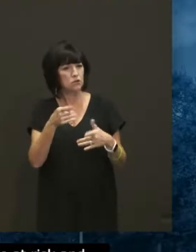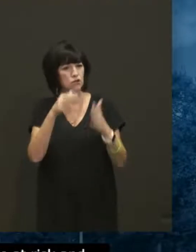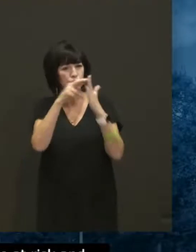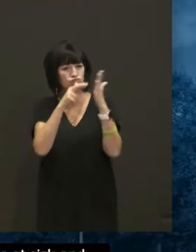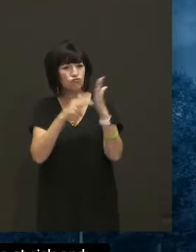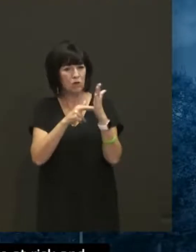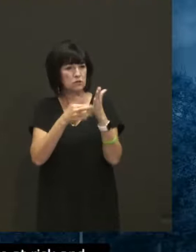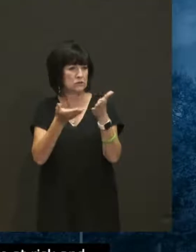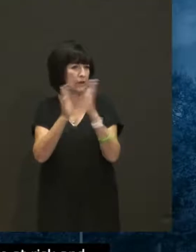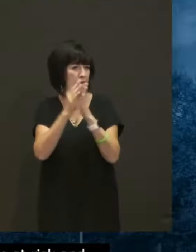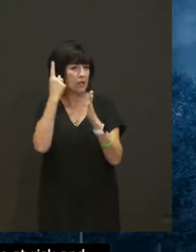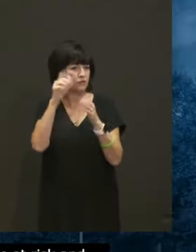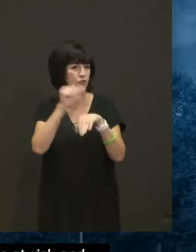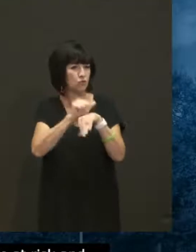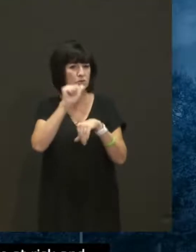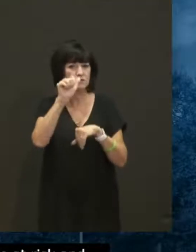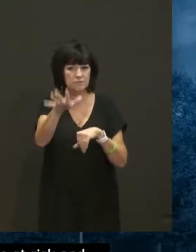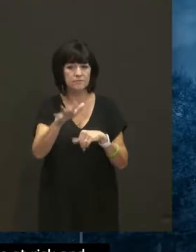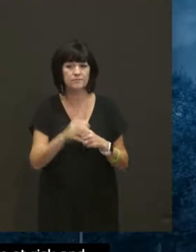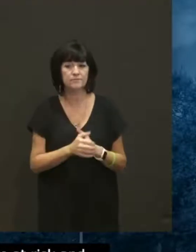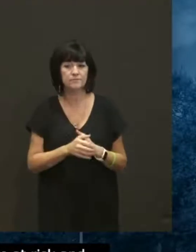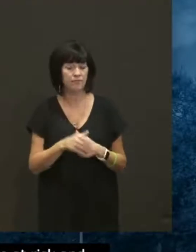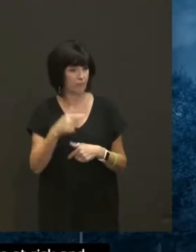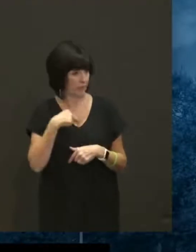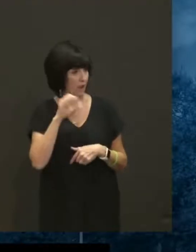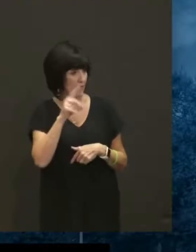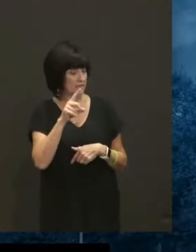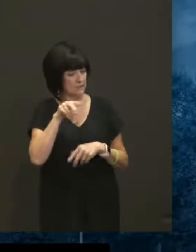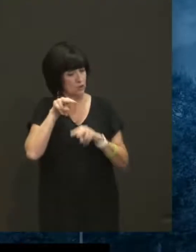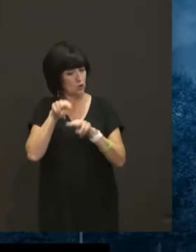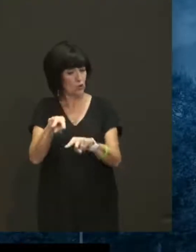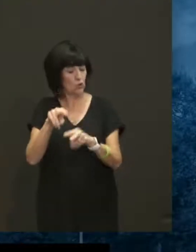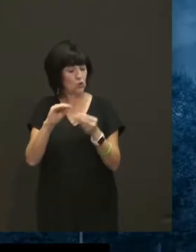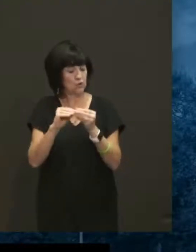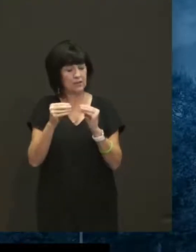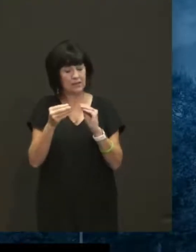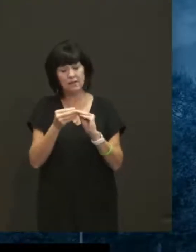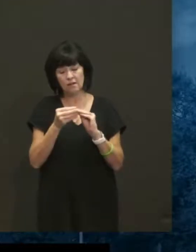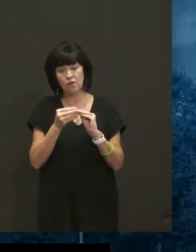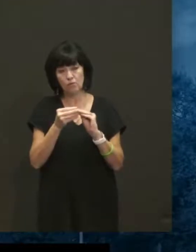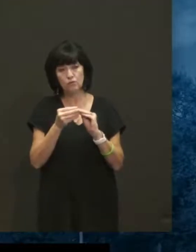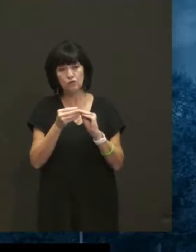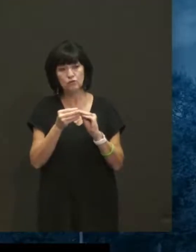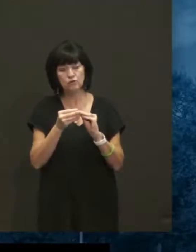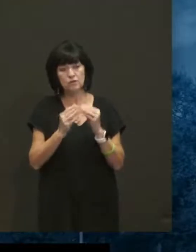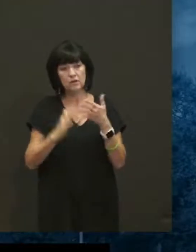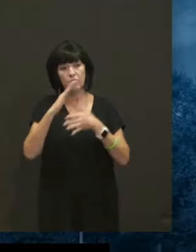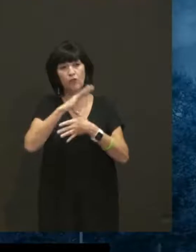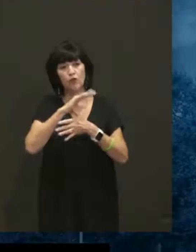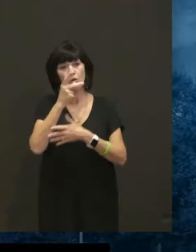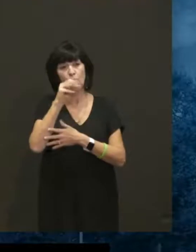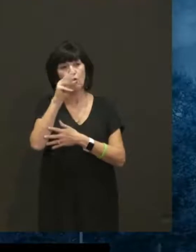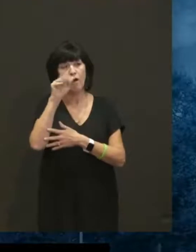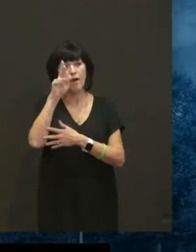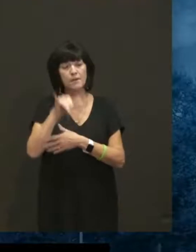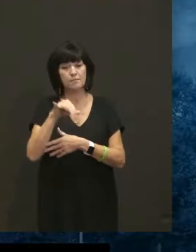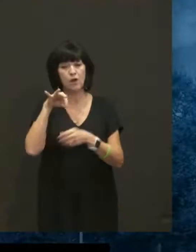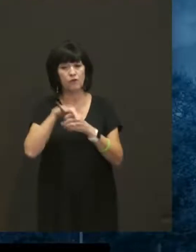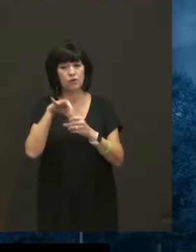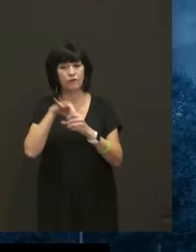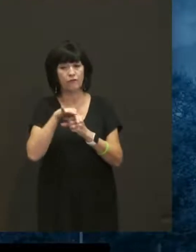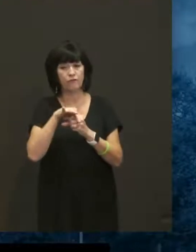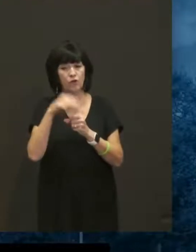by the way, I did look at the totals in the primaries. And the primary vote in